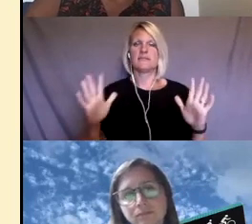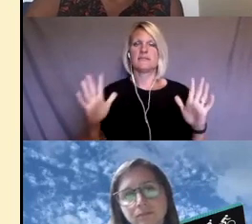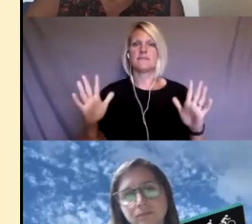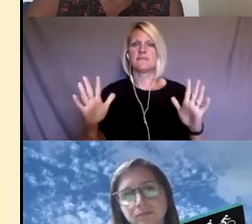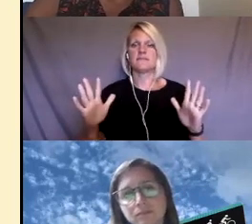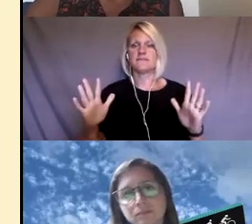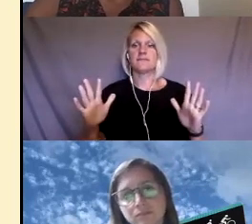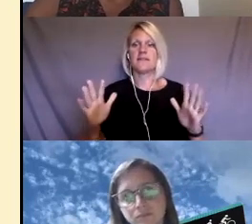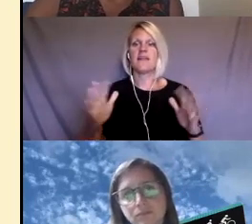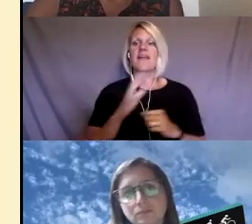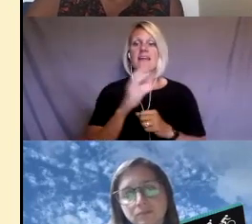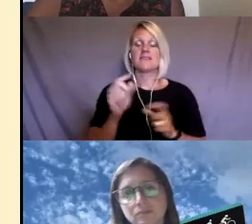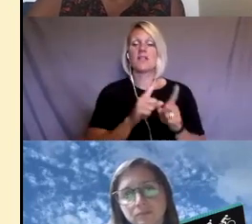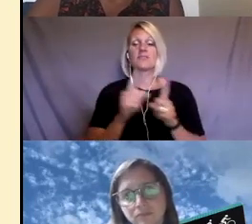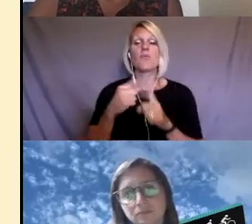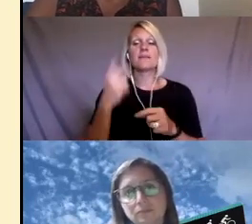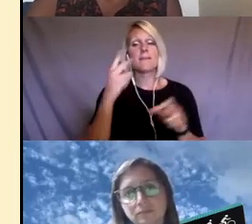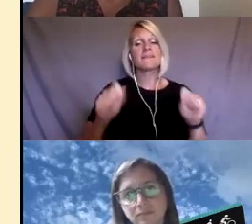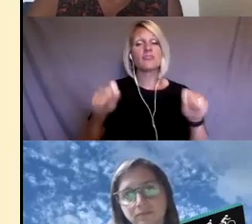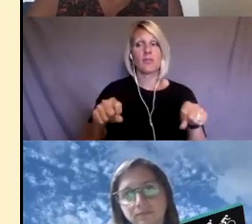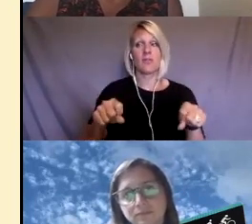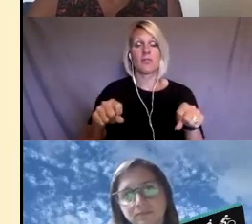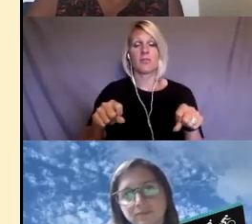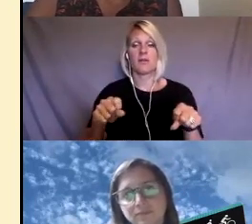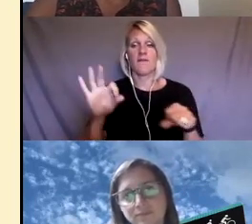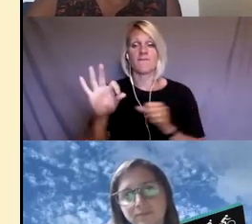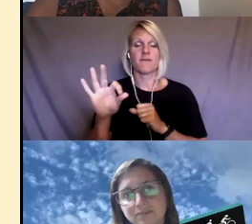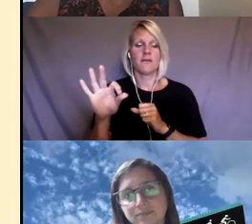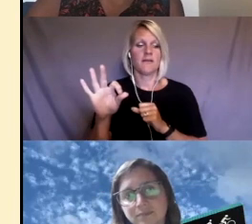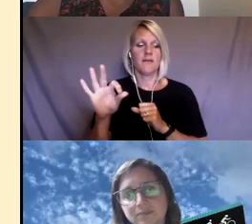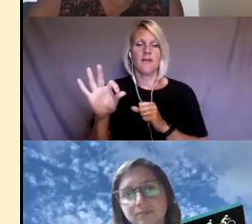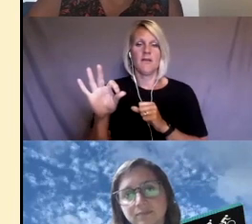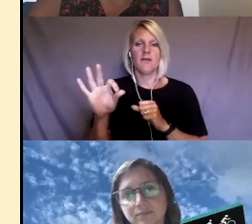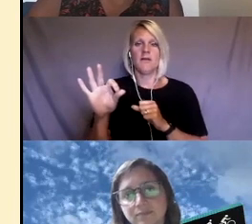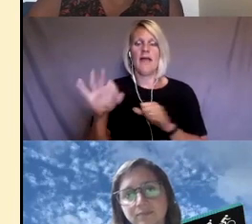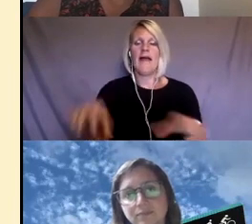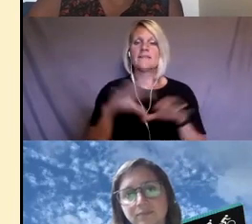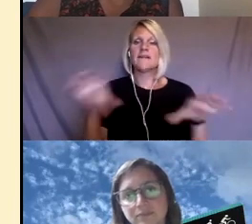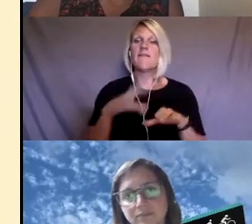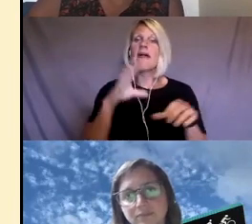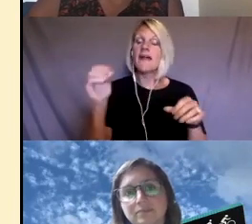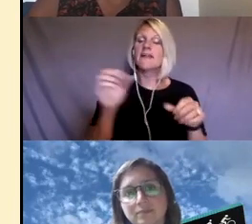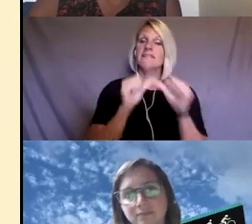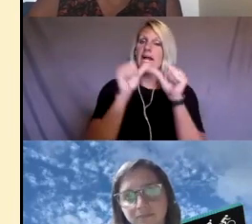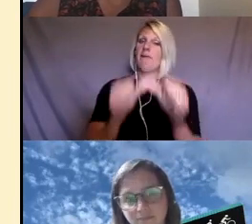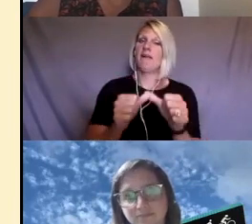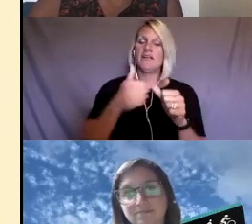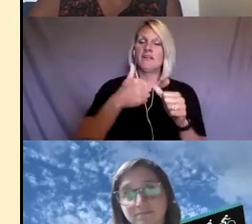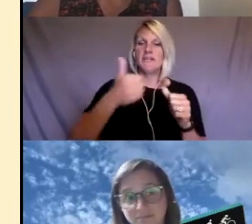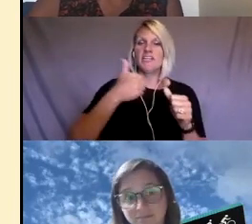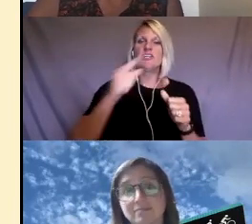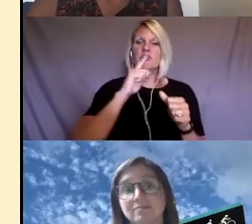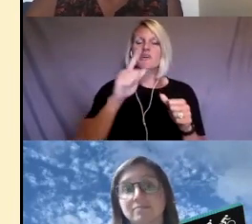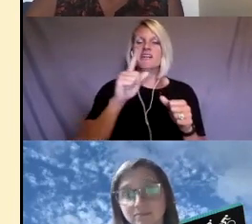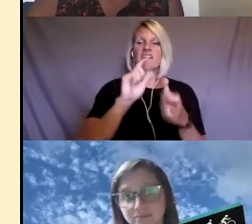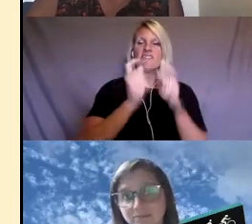see the potential of active and sustainable transportation to really transform our